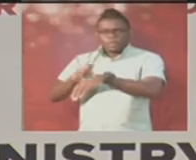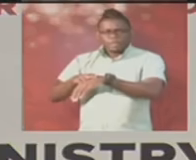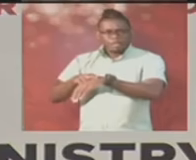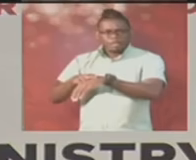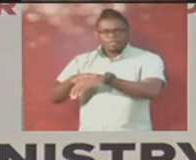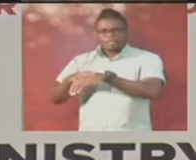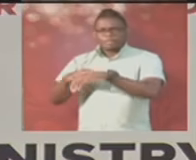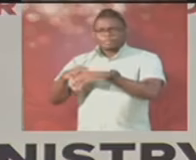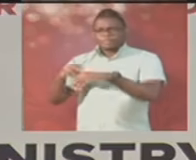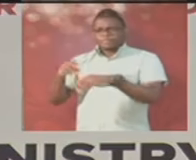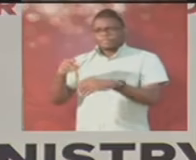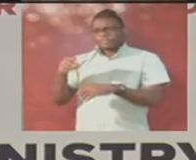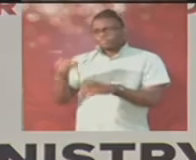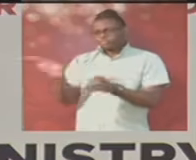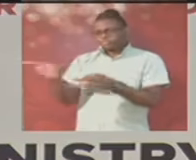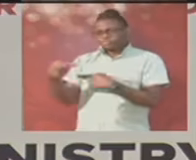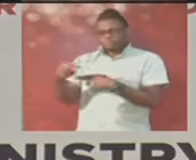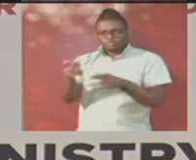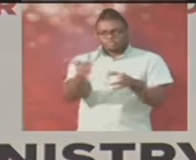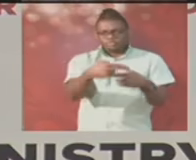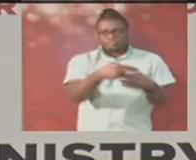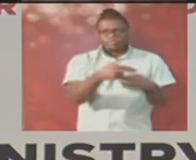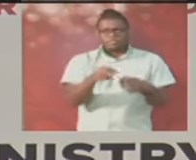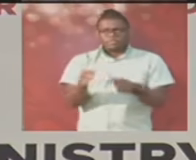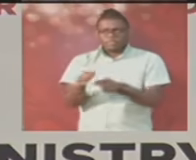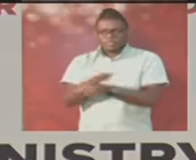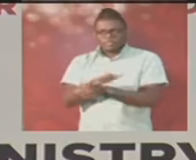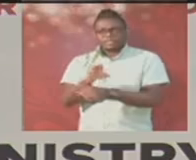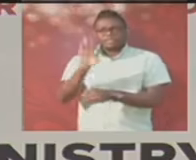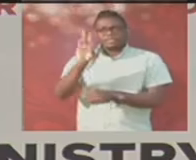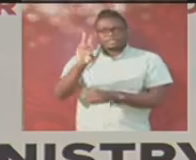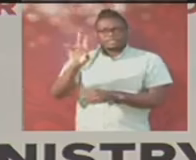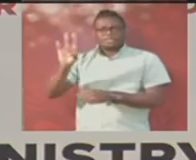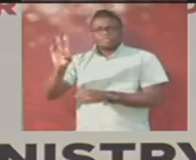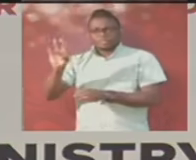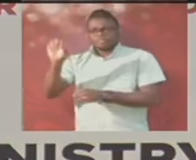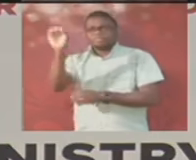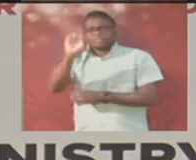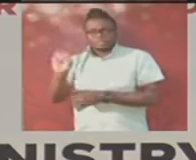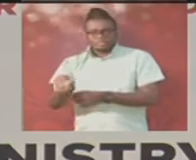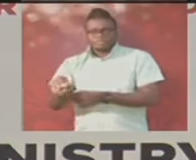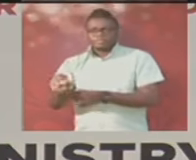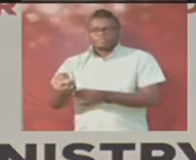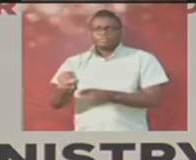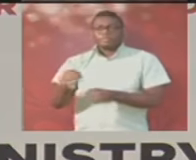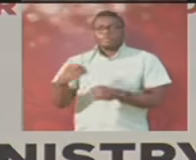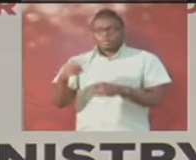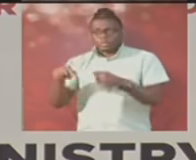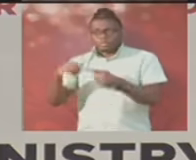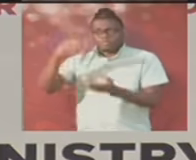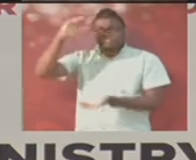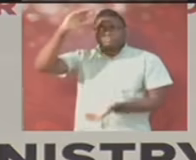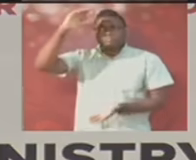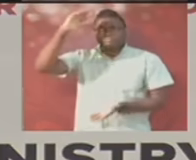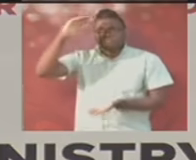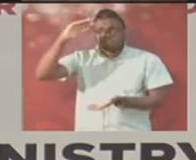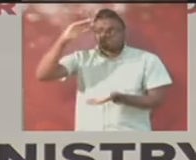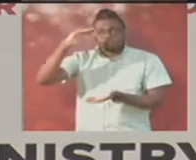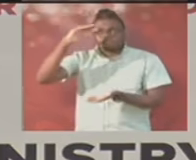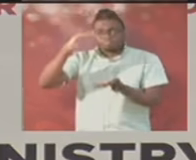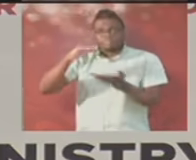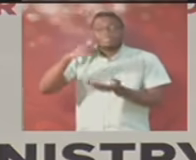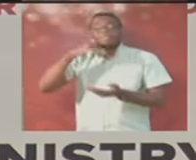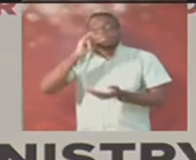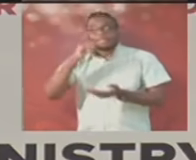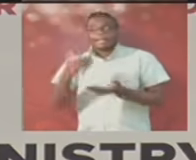ward occupancy is at 67%. This is a decrease of 73% from yesterday, again, due